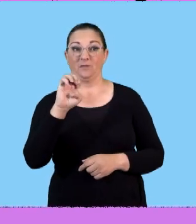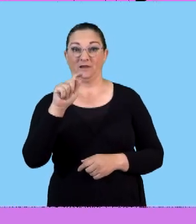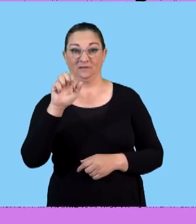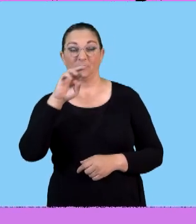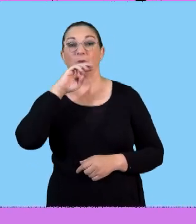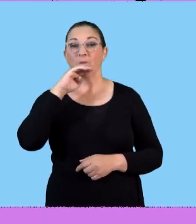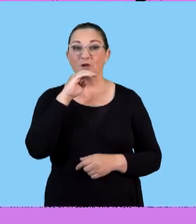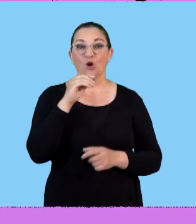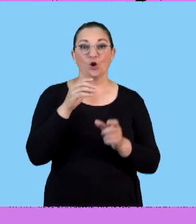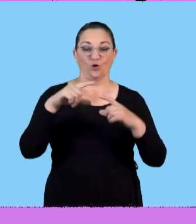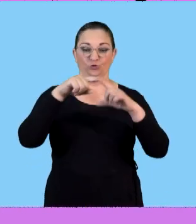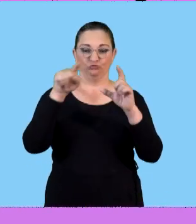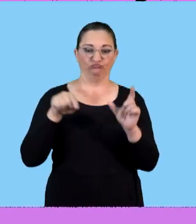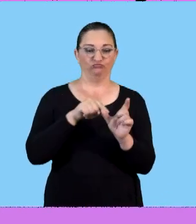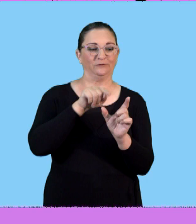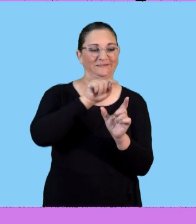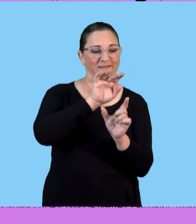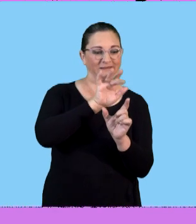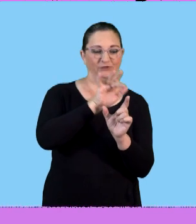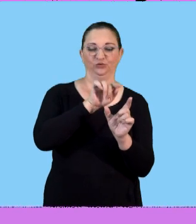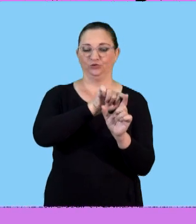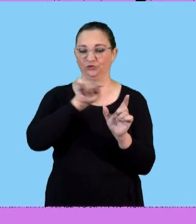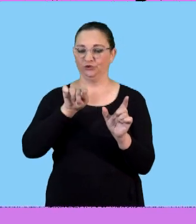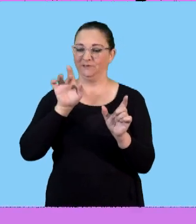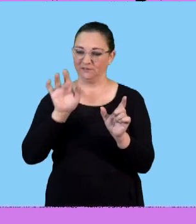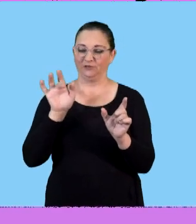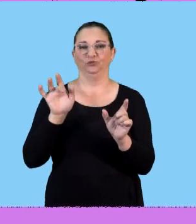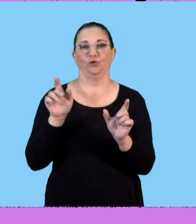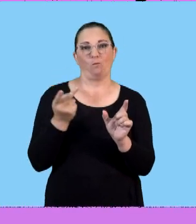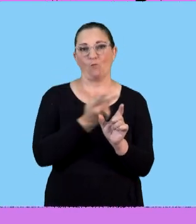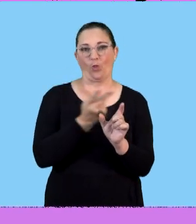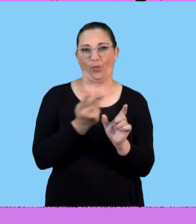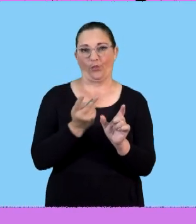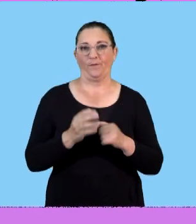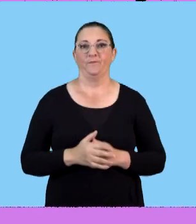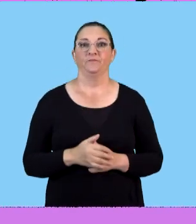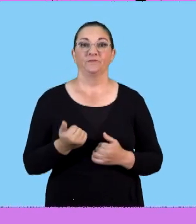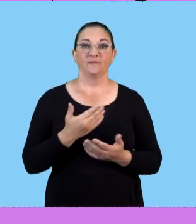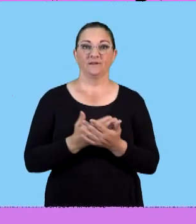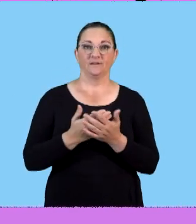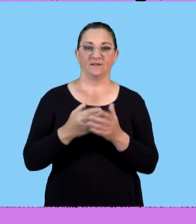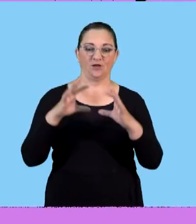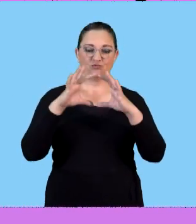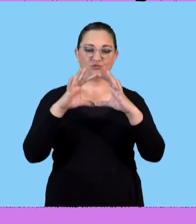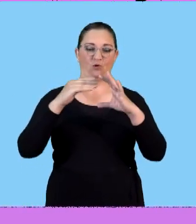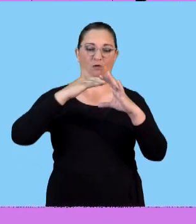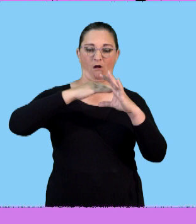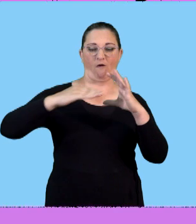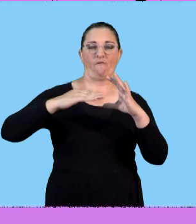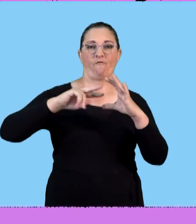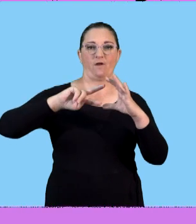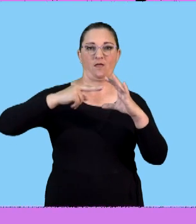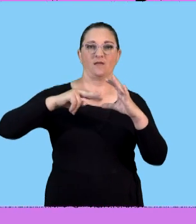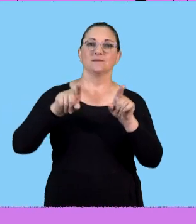both circles, or touching the circle at both ends, for that matter, thus dividing the circle into two equal